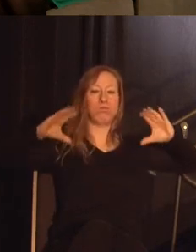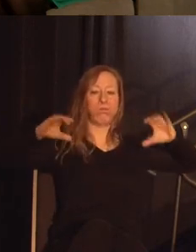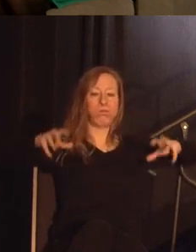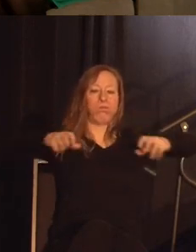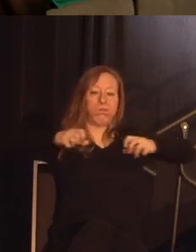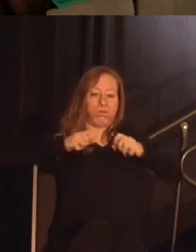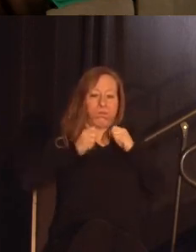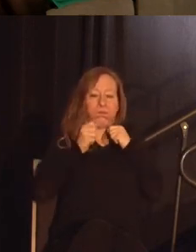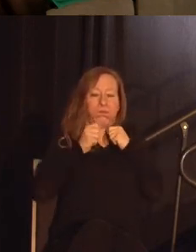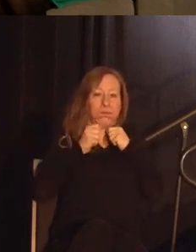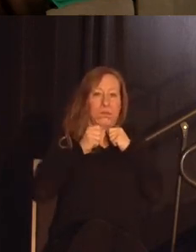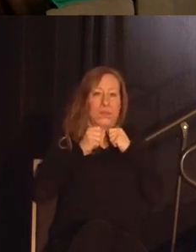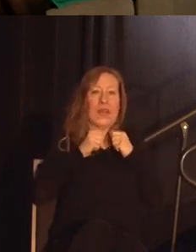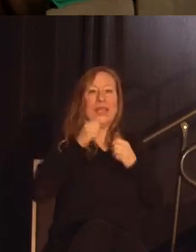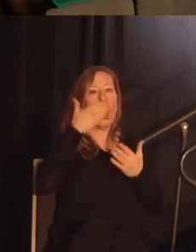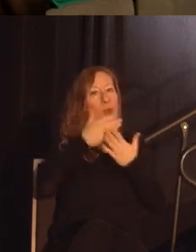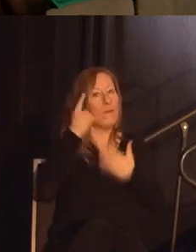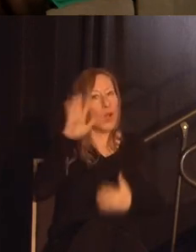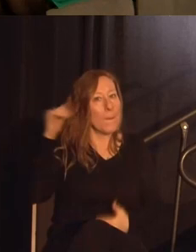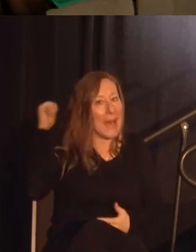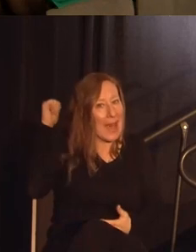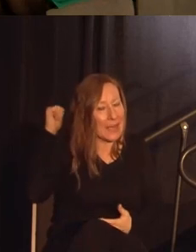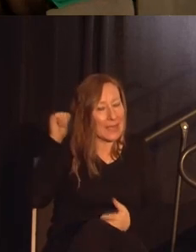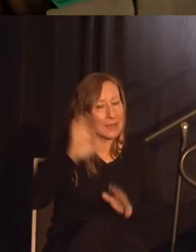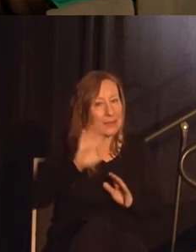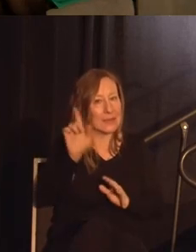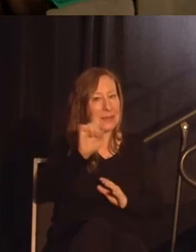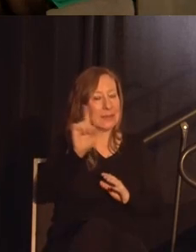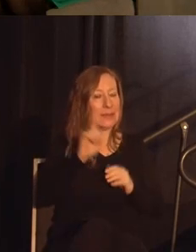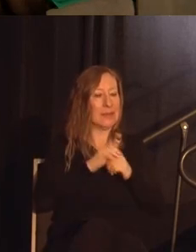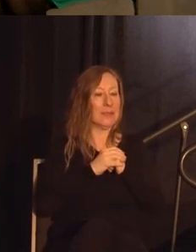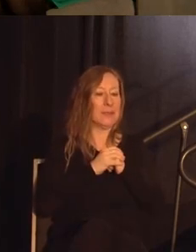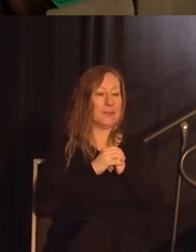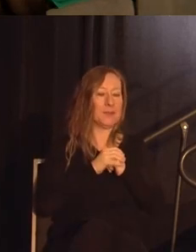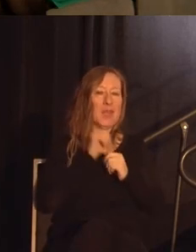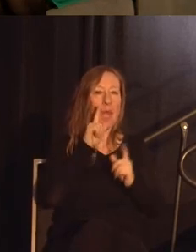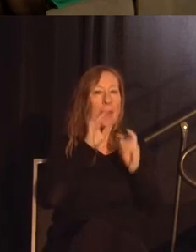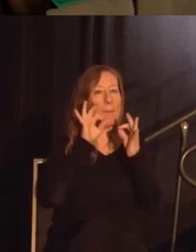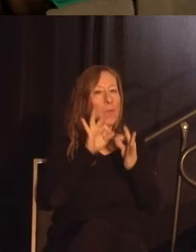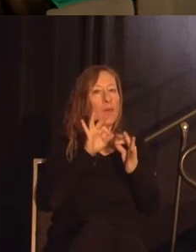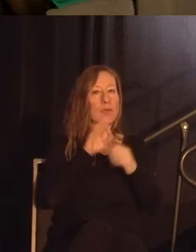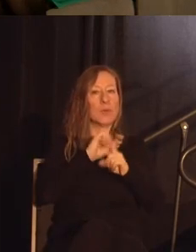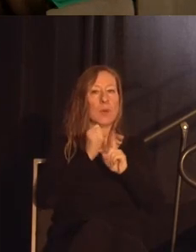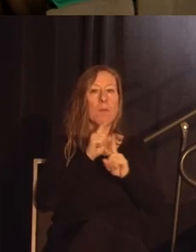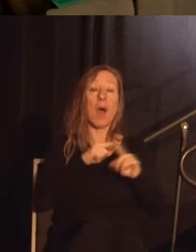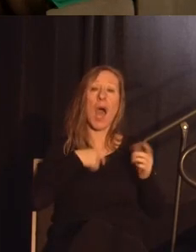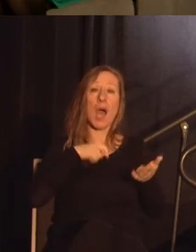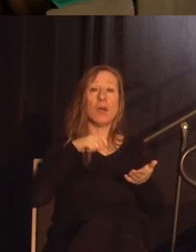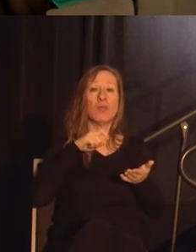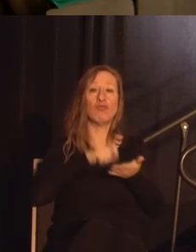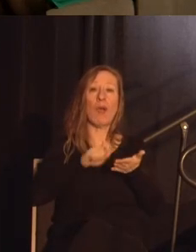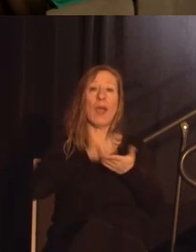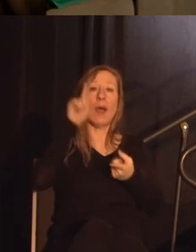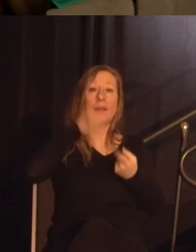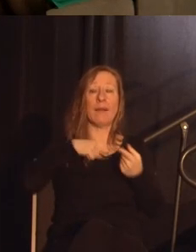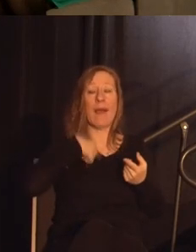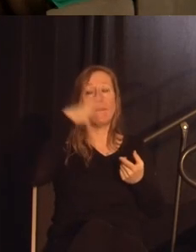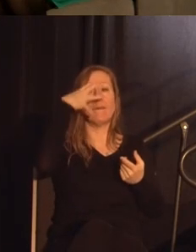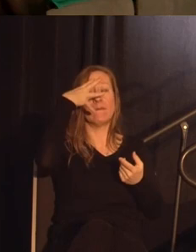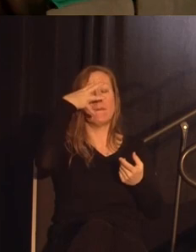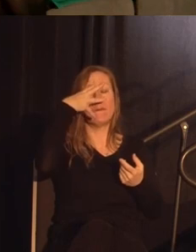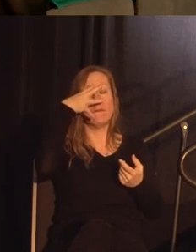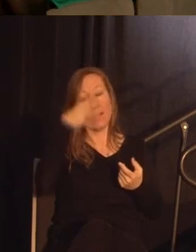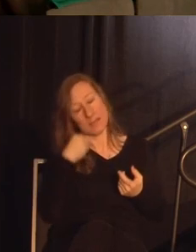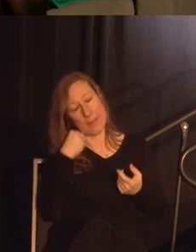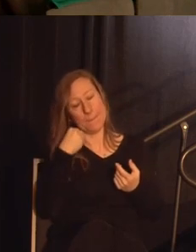this ball. It's not good for your back. Yeah, it's not the most ideal situation, but I pretty much will write until I fall asleep. I just